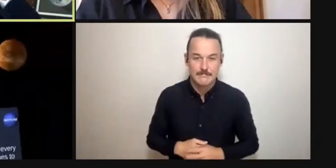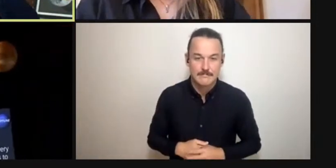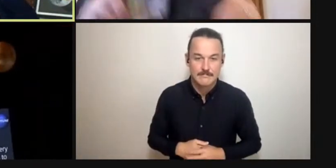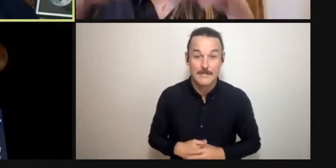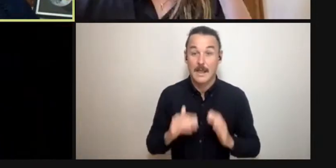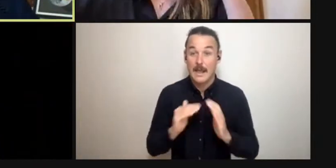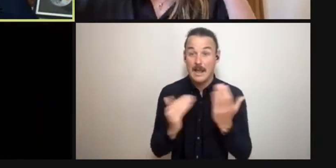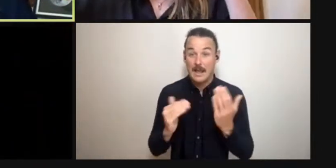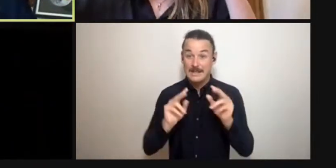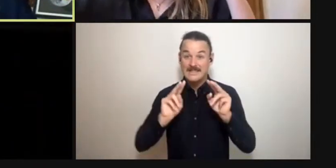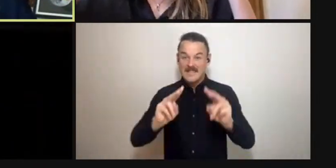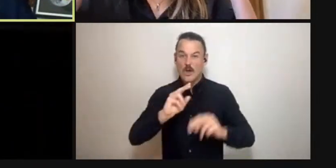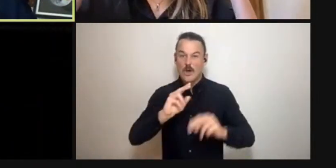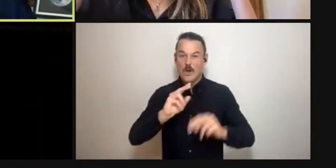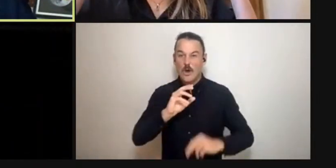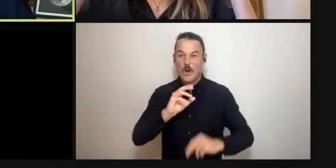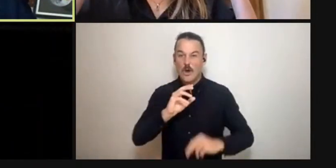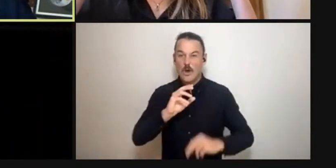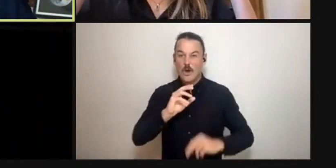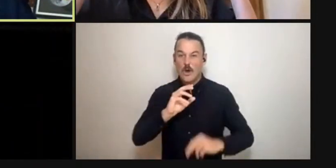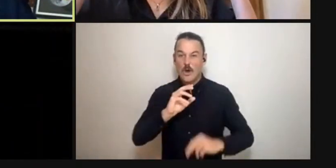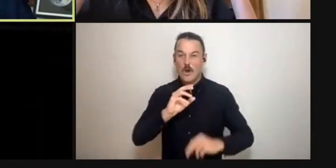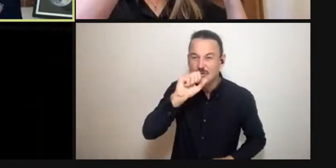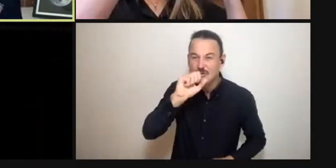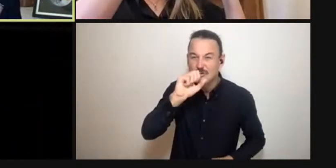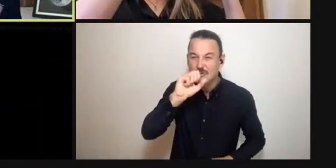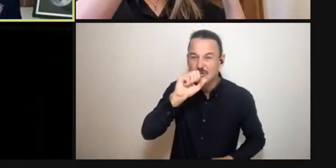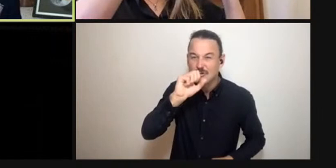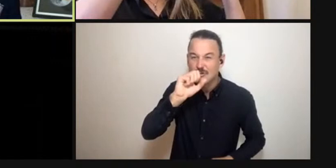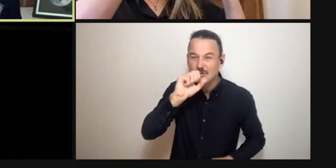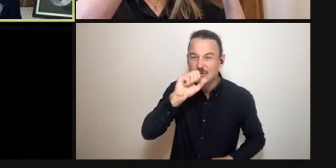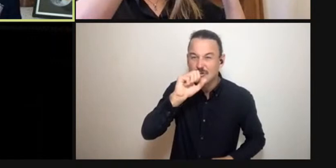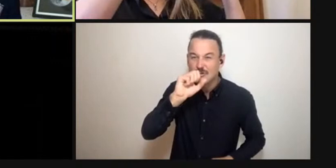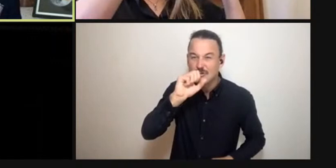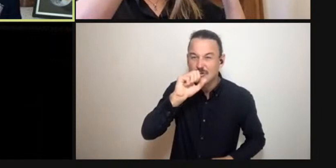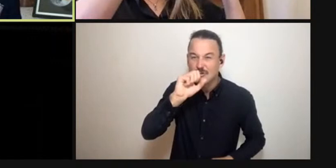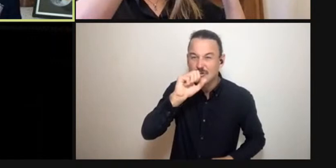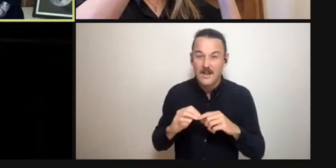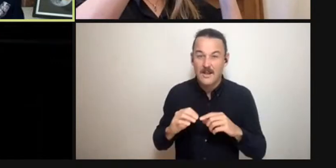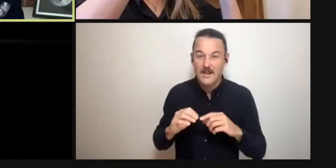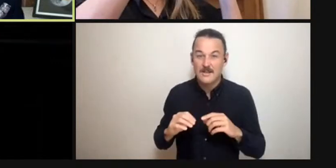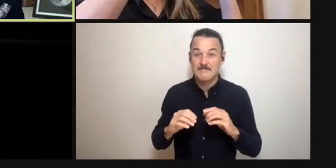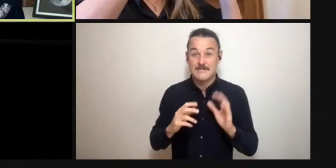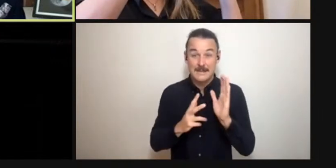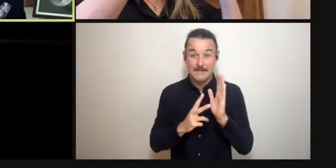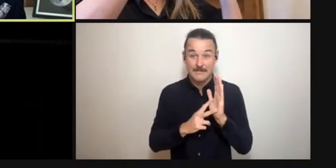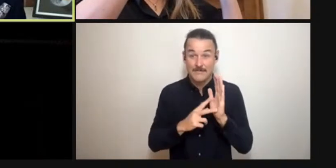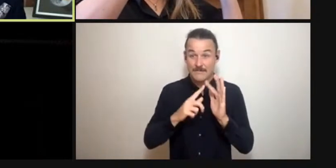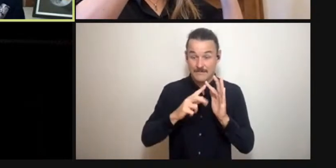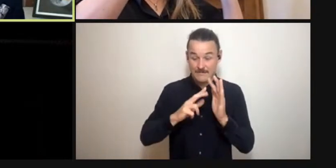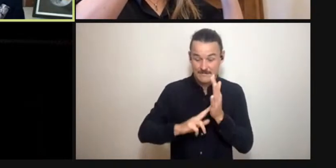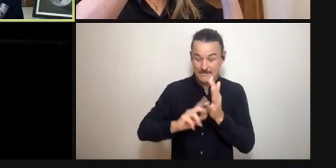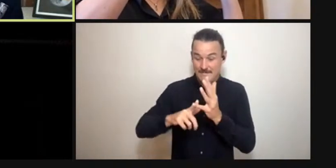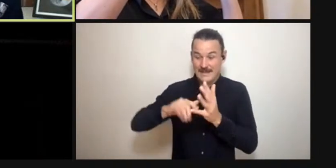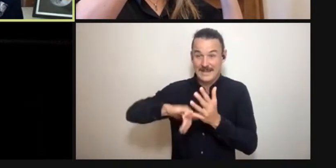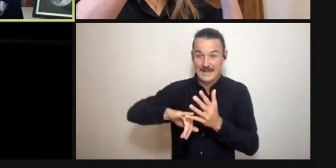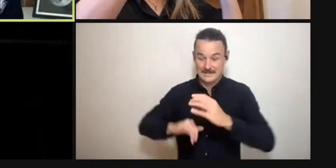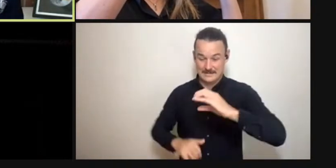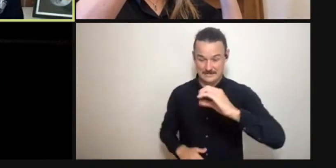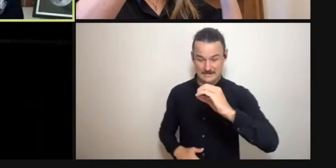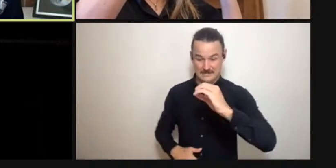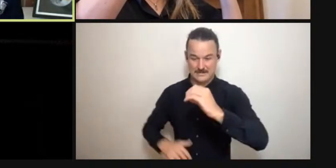orange kind of colored world. This is the surface of the planet. The actual planet